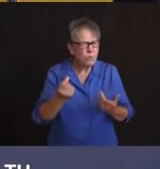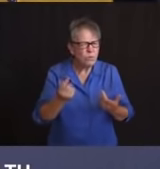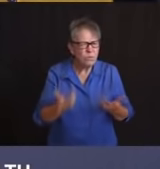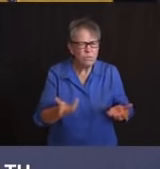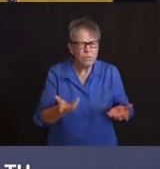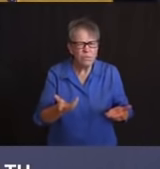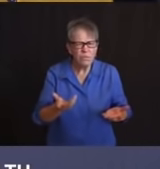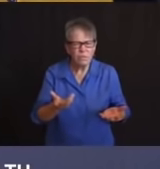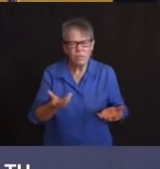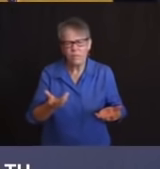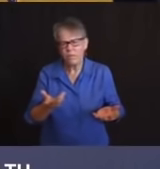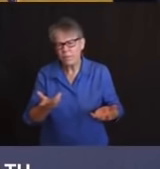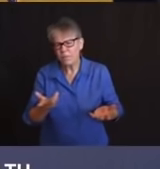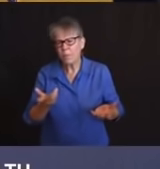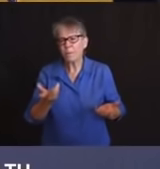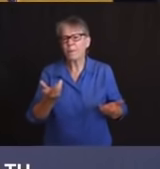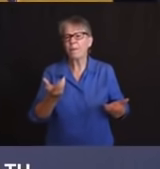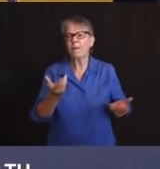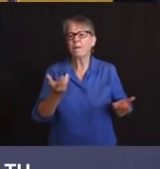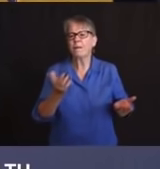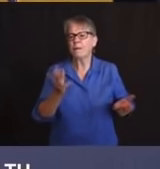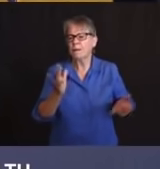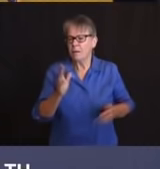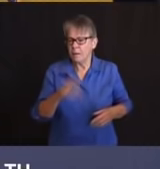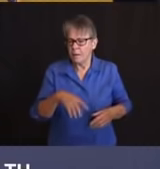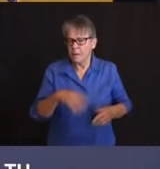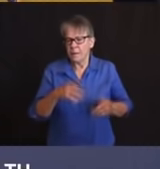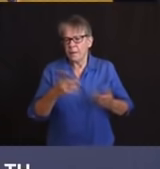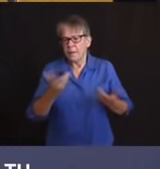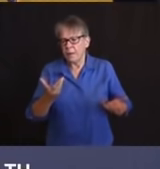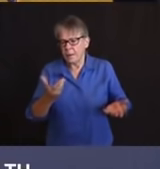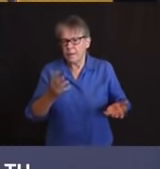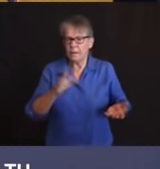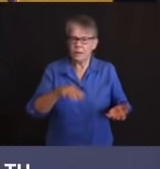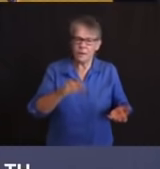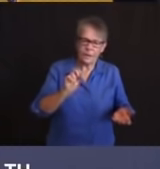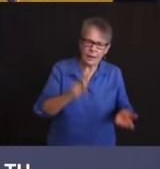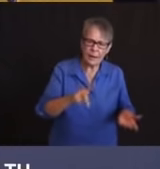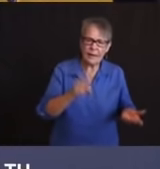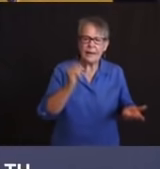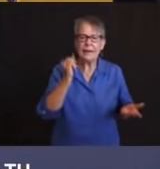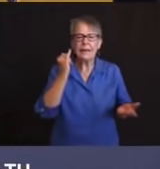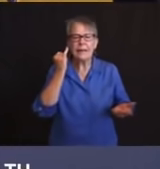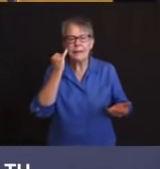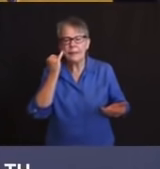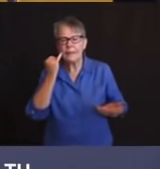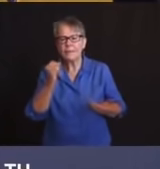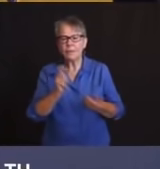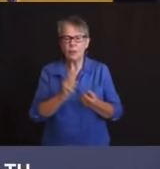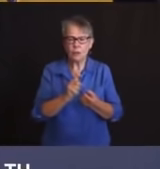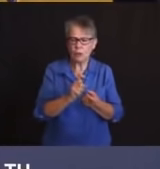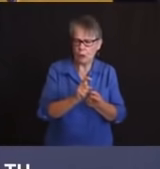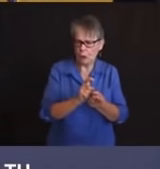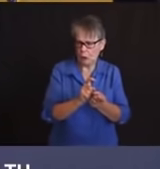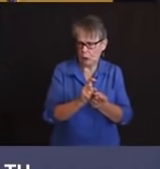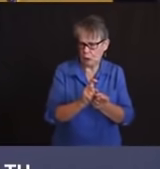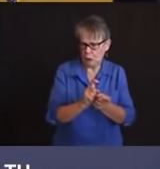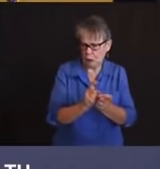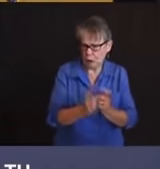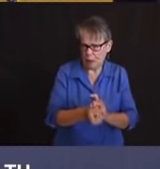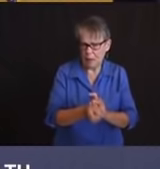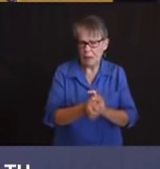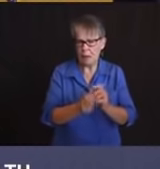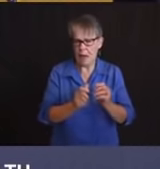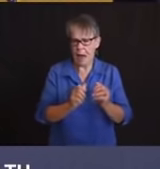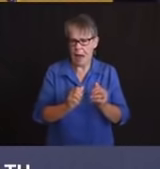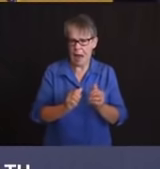but I would say if the spirit of whatever change in their ownership structure was to get around our